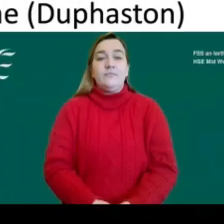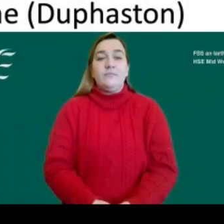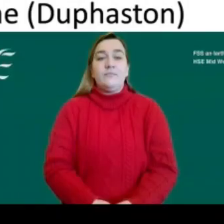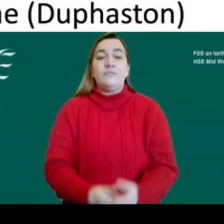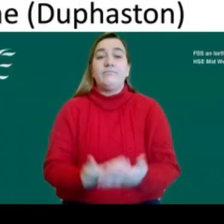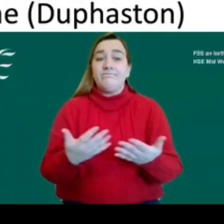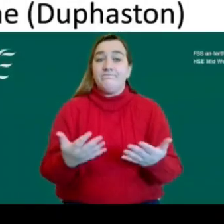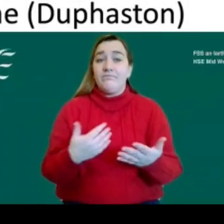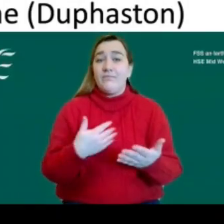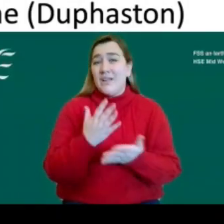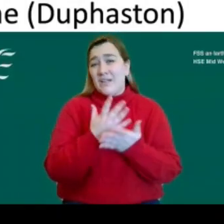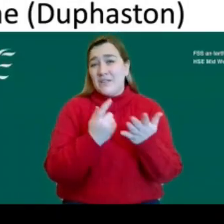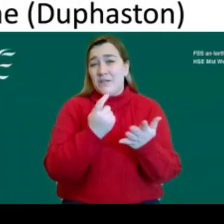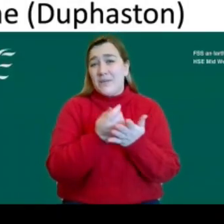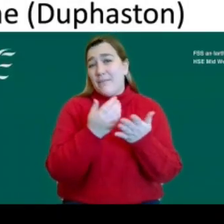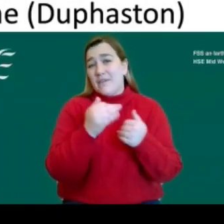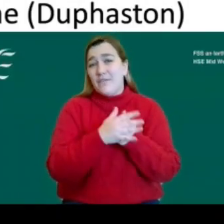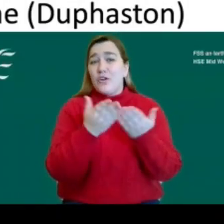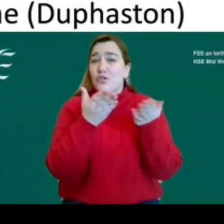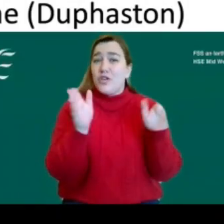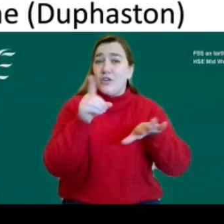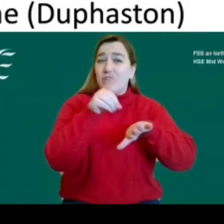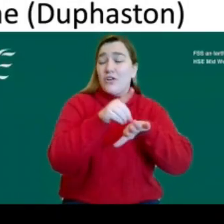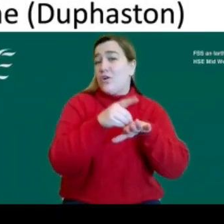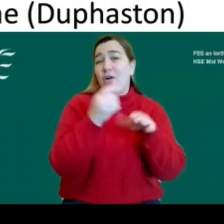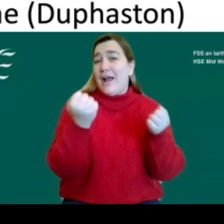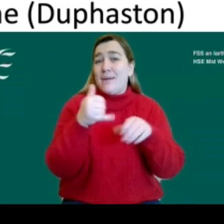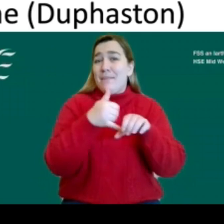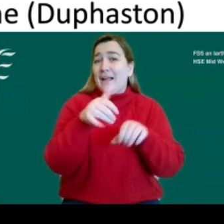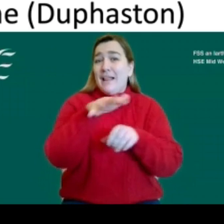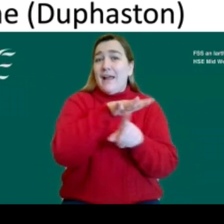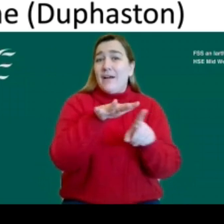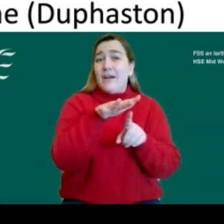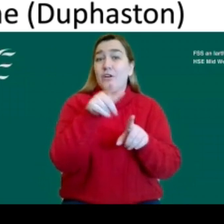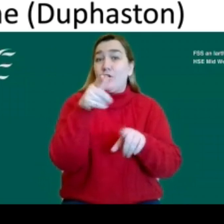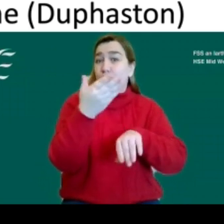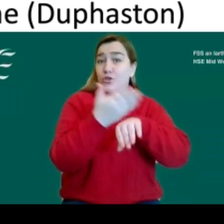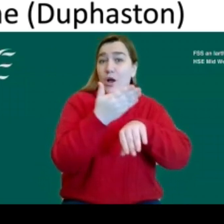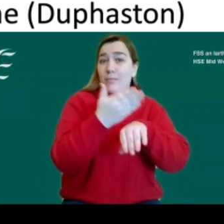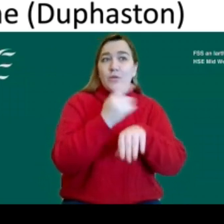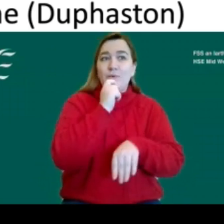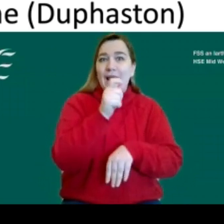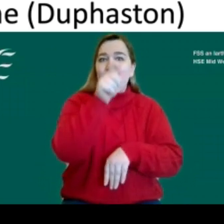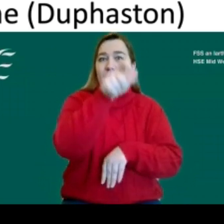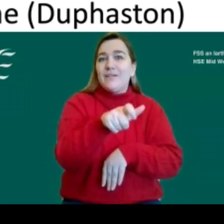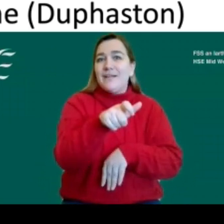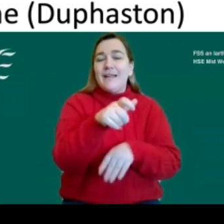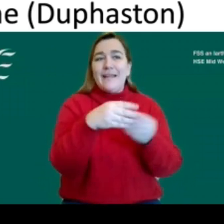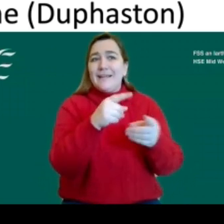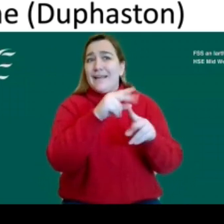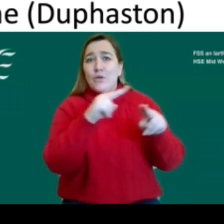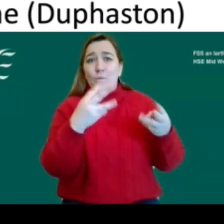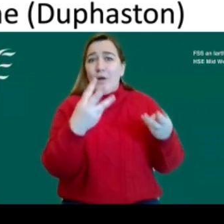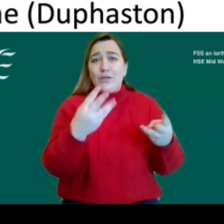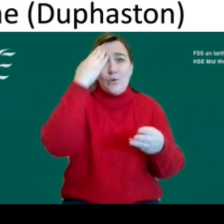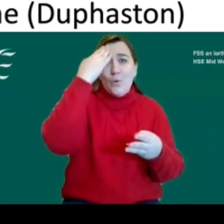But I suppose sometimes in general practice or in any medical setting, your job can be to tell your patients stuff they don't want to hear, or cautions they